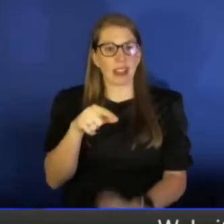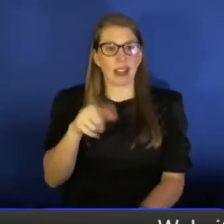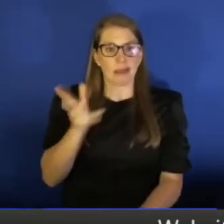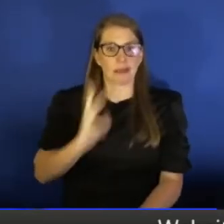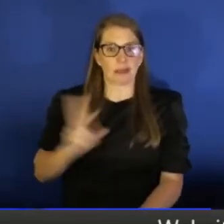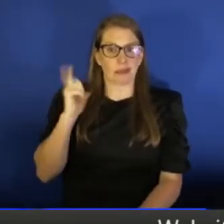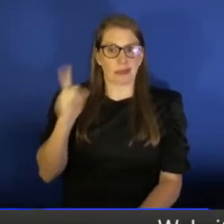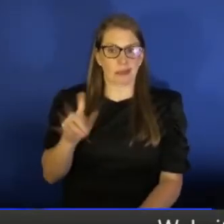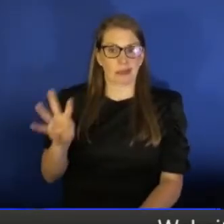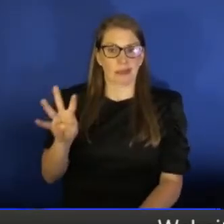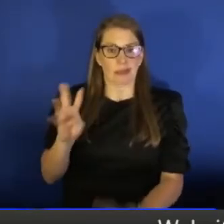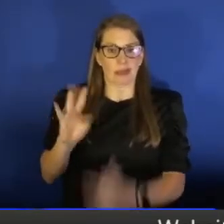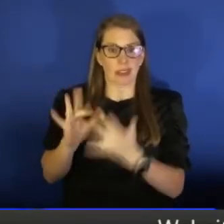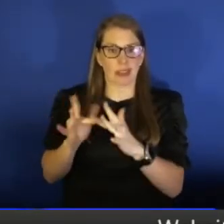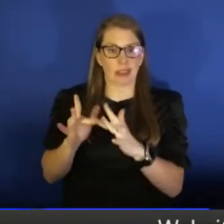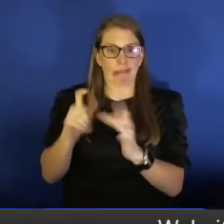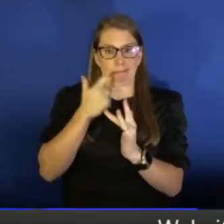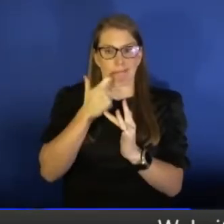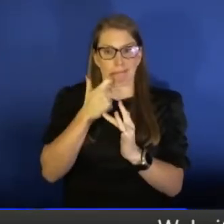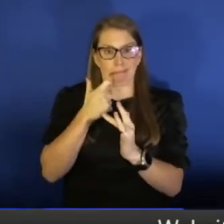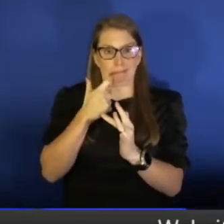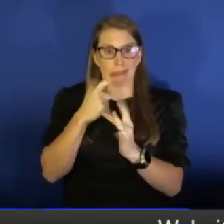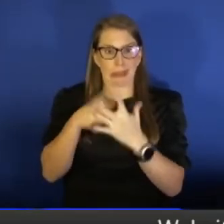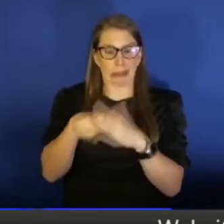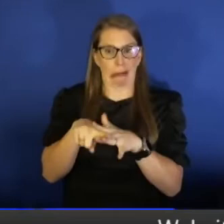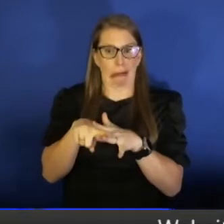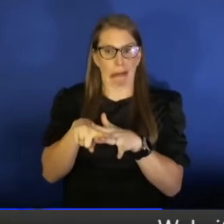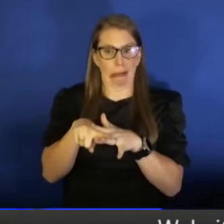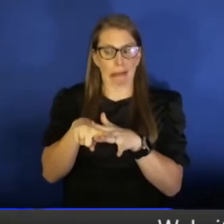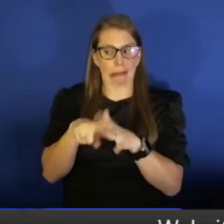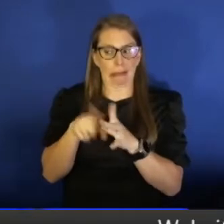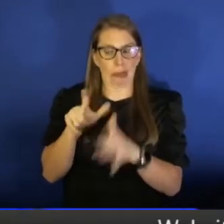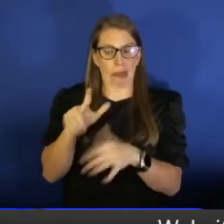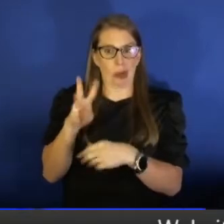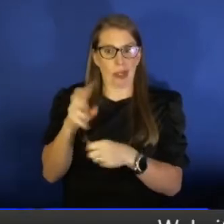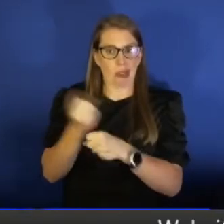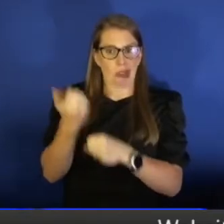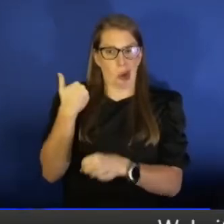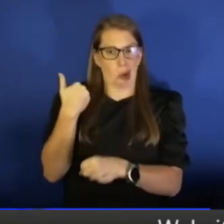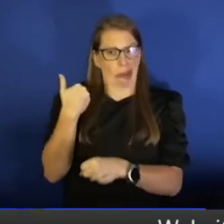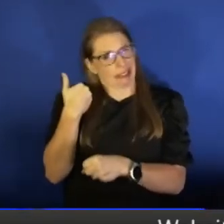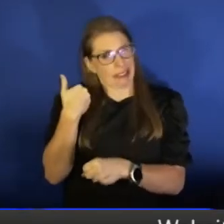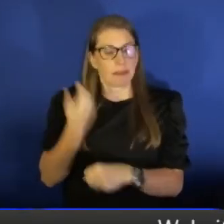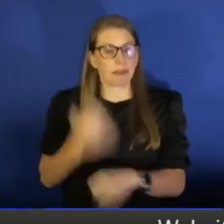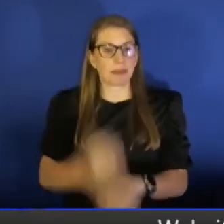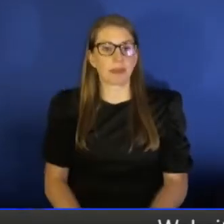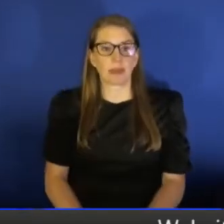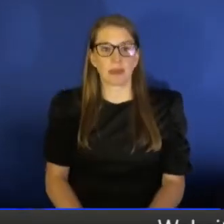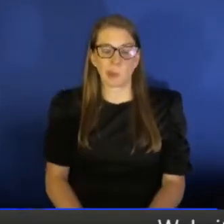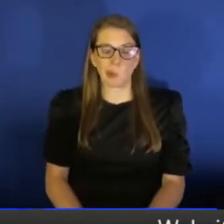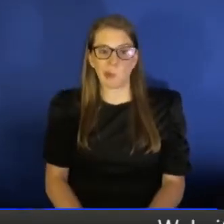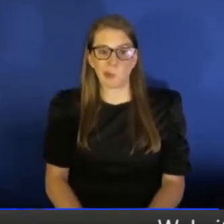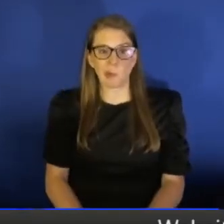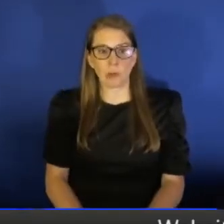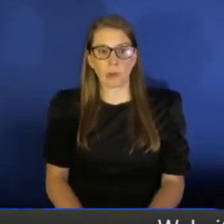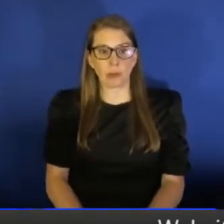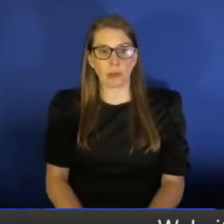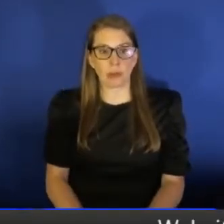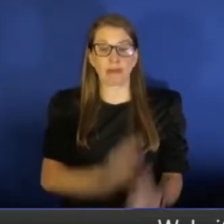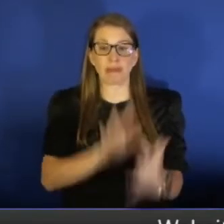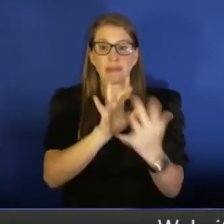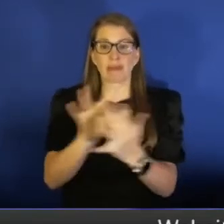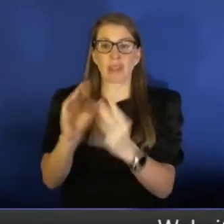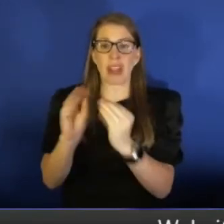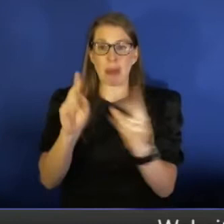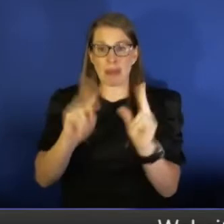internet just barely putting up its little head 24 years ago? Yes. So it's, it's a way to reach more people.